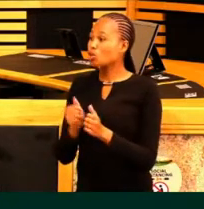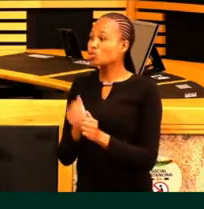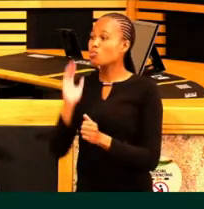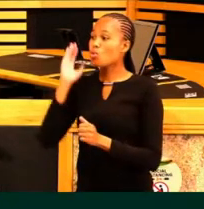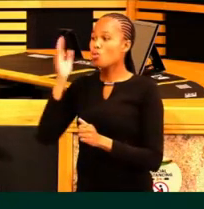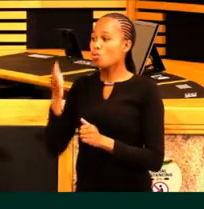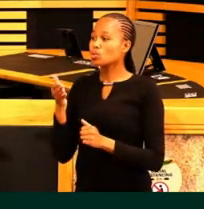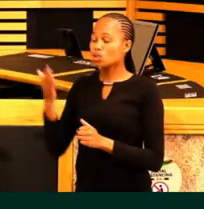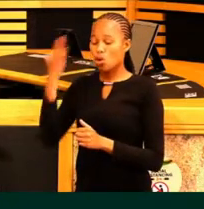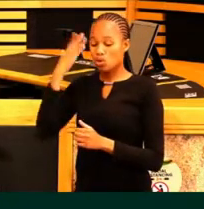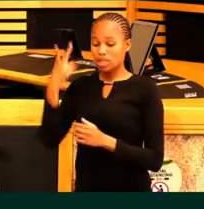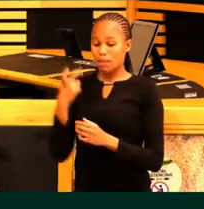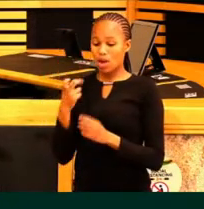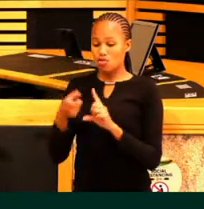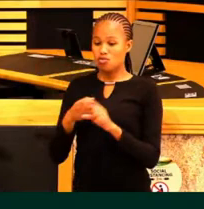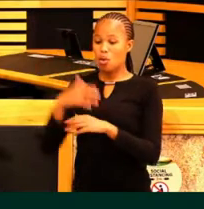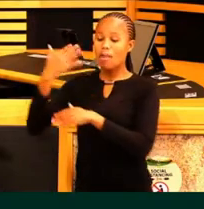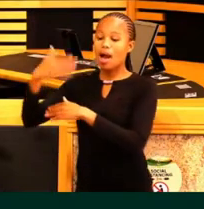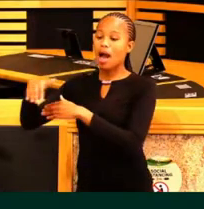um